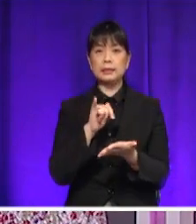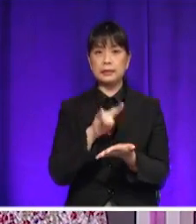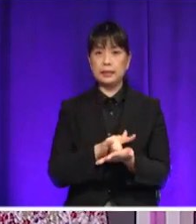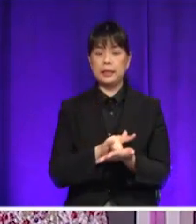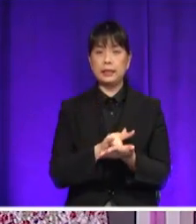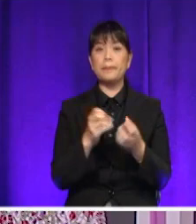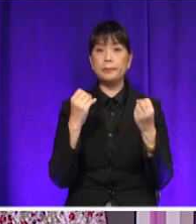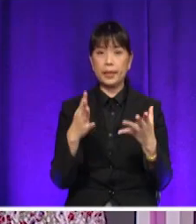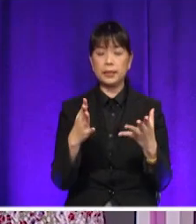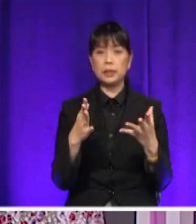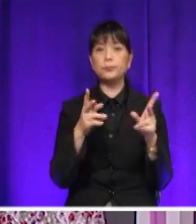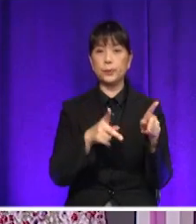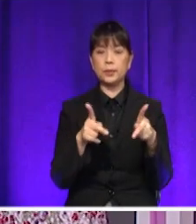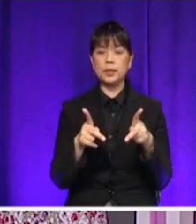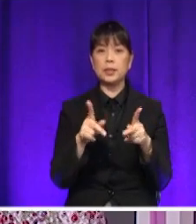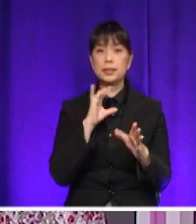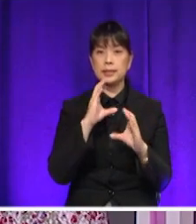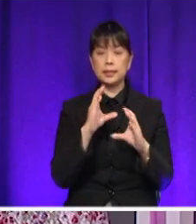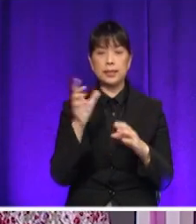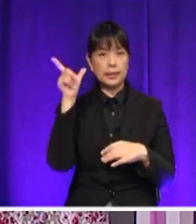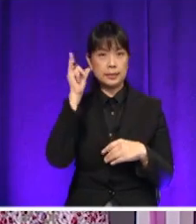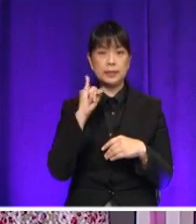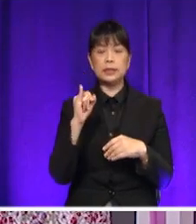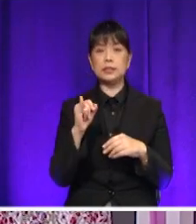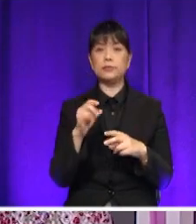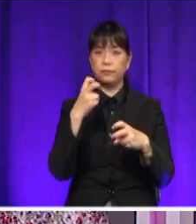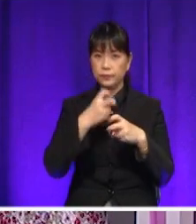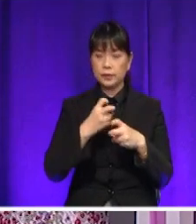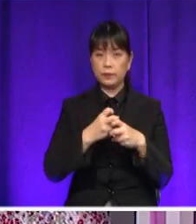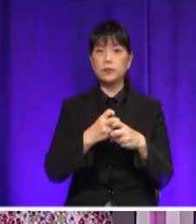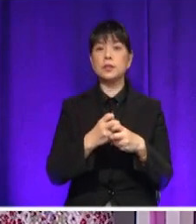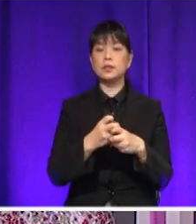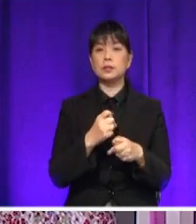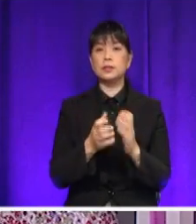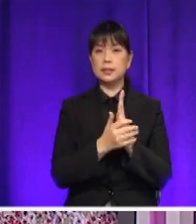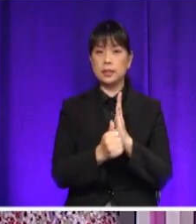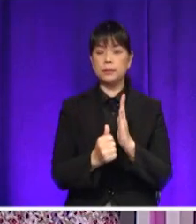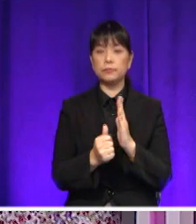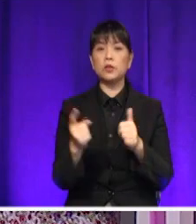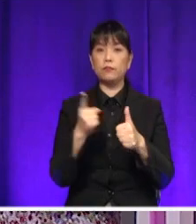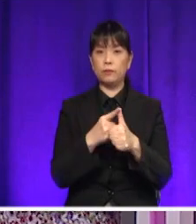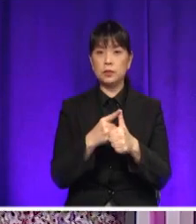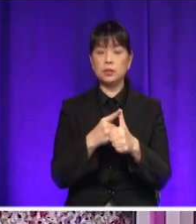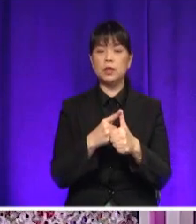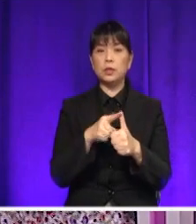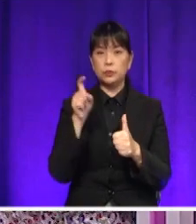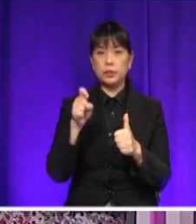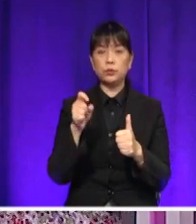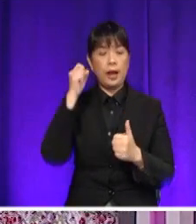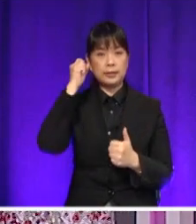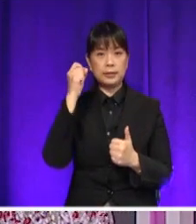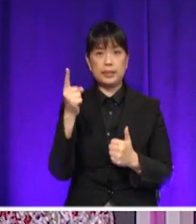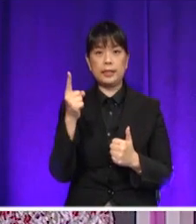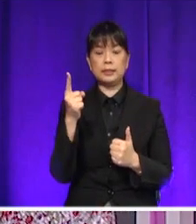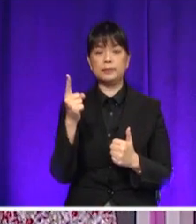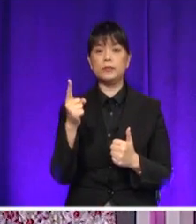is a tough skill to learn, actually it's not. The first thing you need to do is understand the situation that's given and